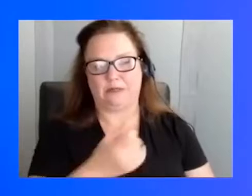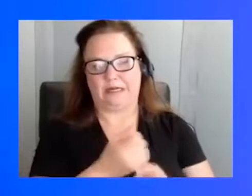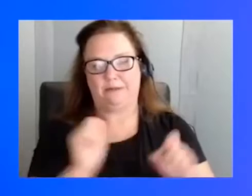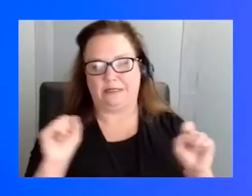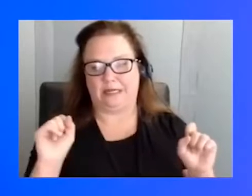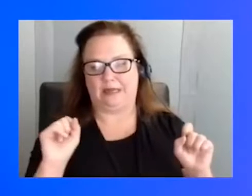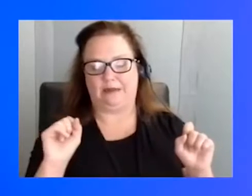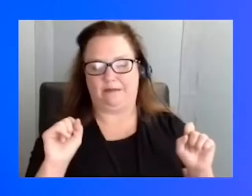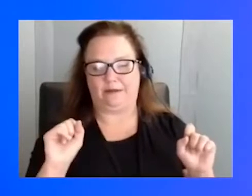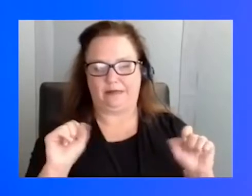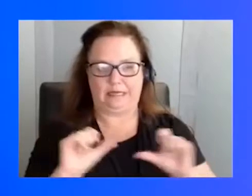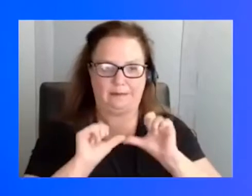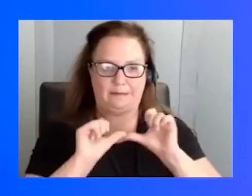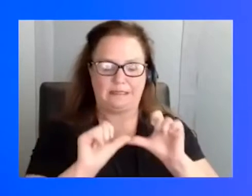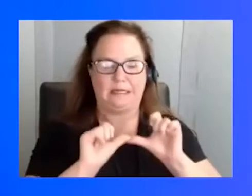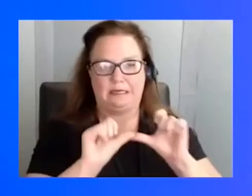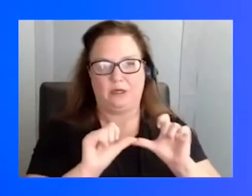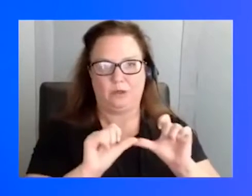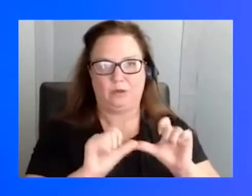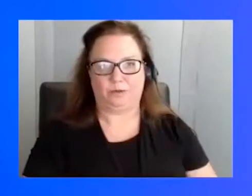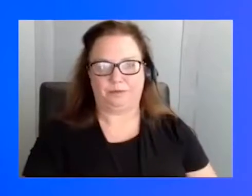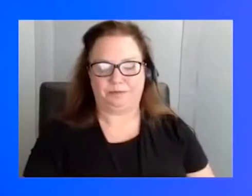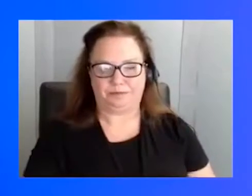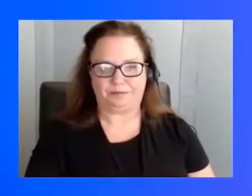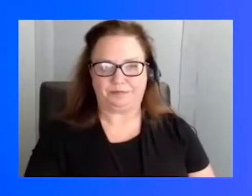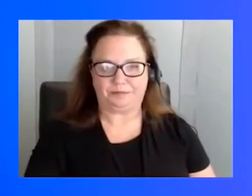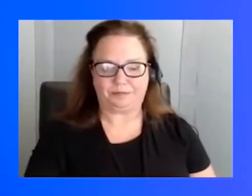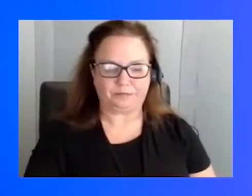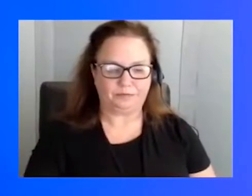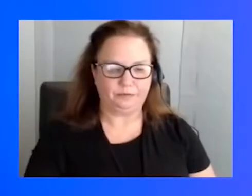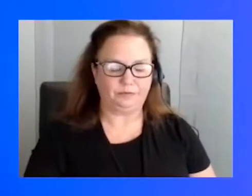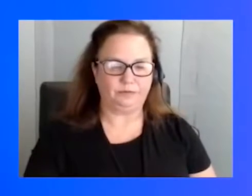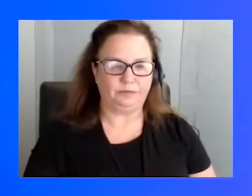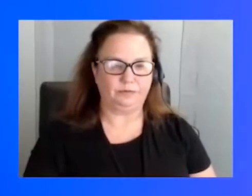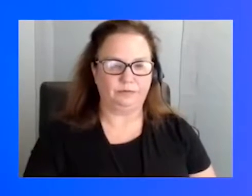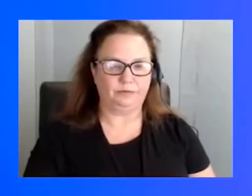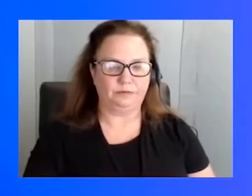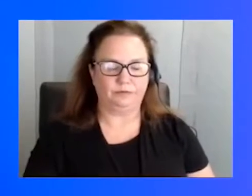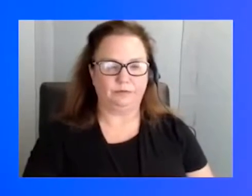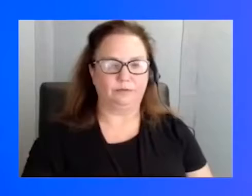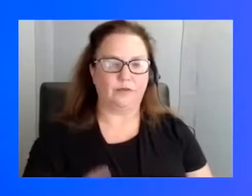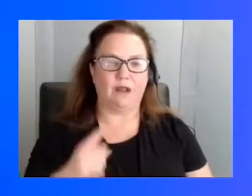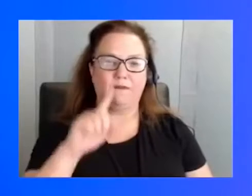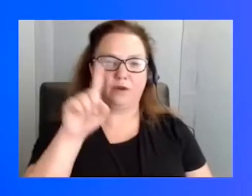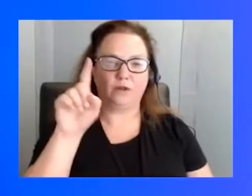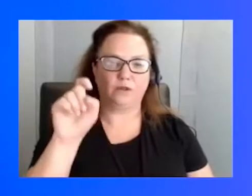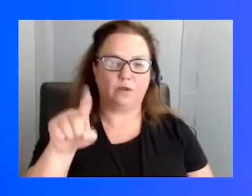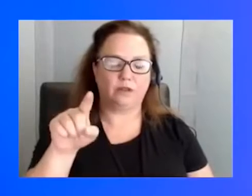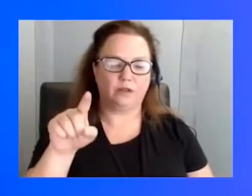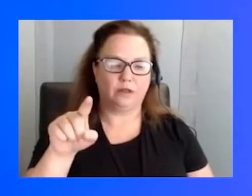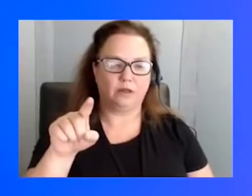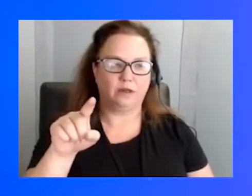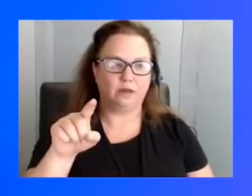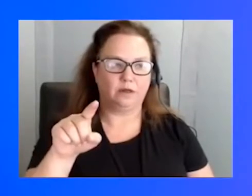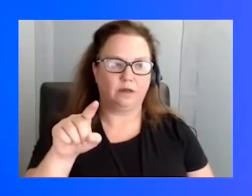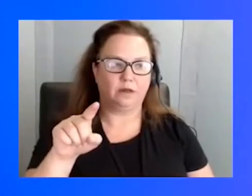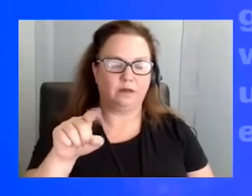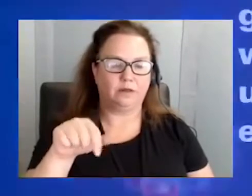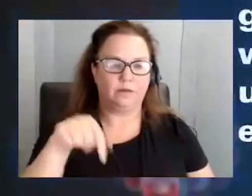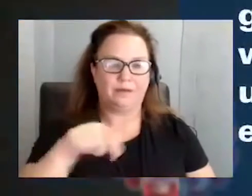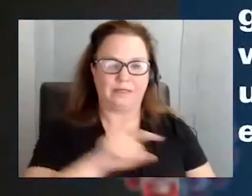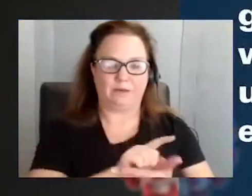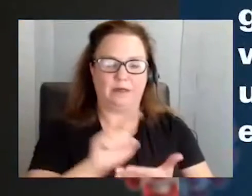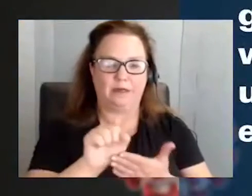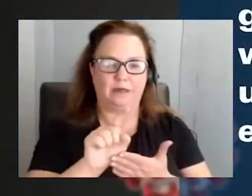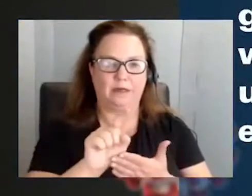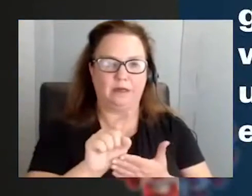moving along and the economy open. All right, let's go to our first question that is left over from the week. Yeah. What do I say to